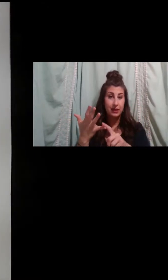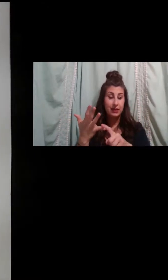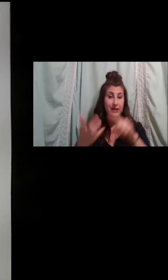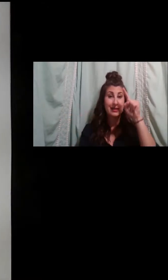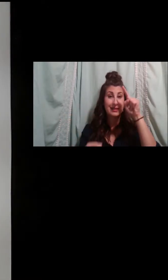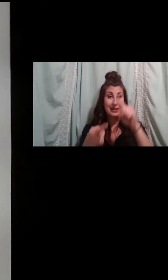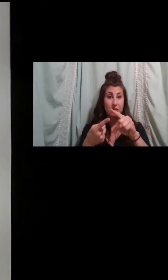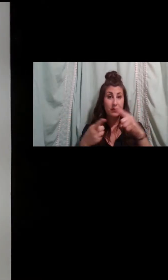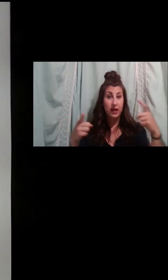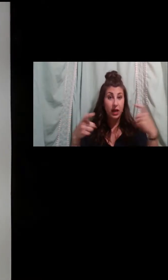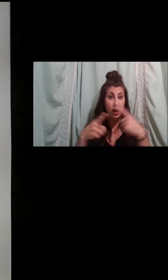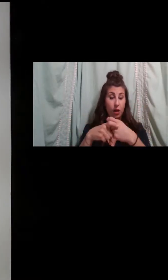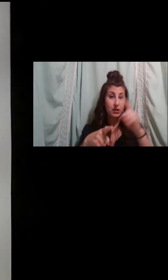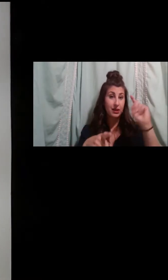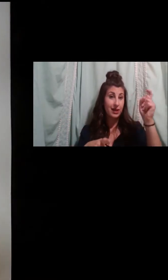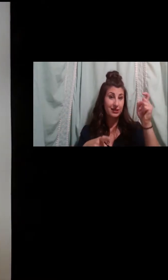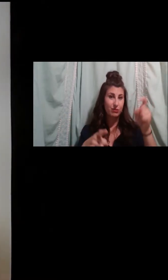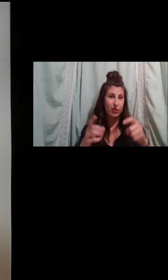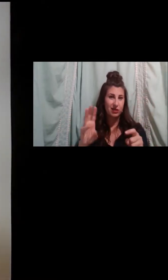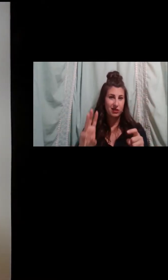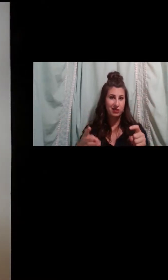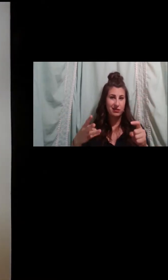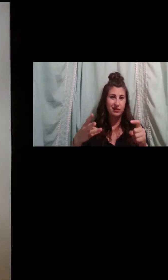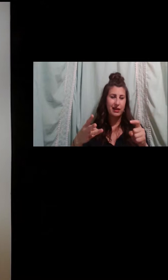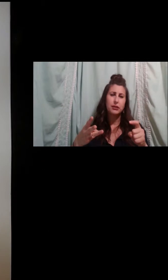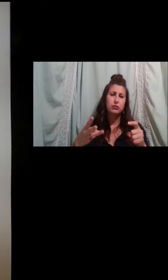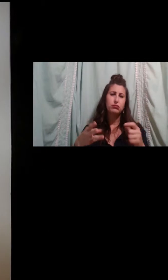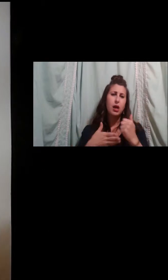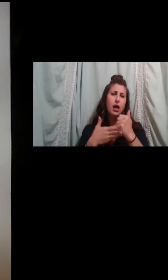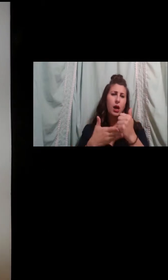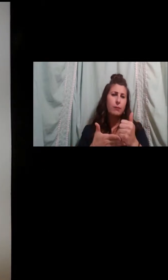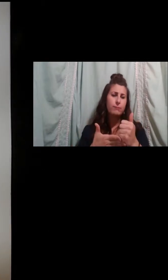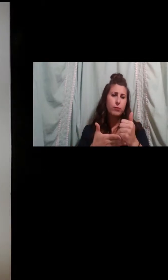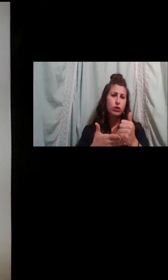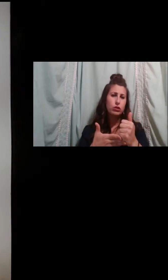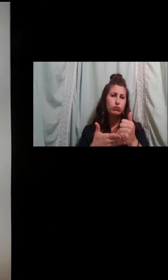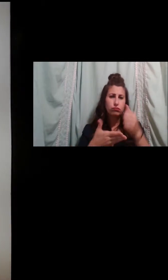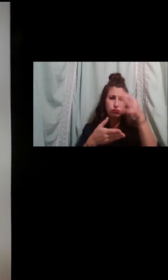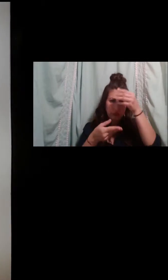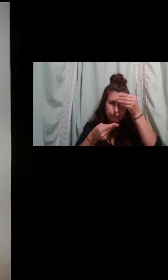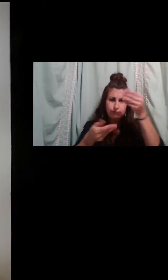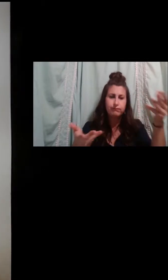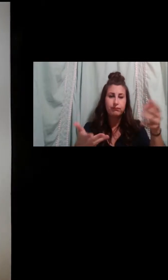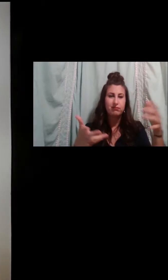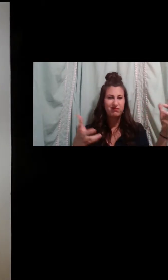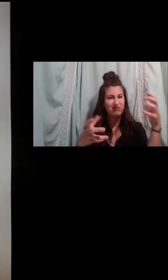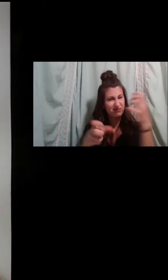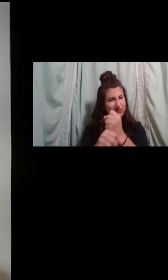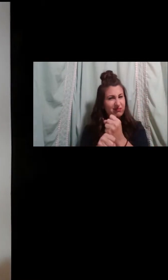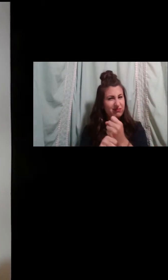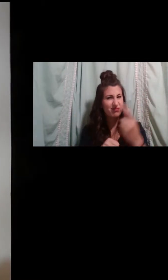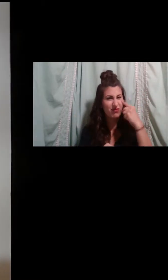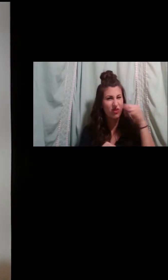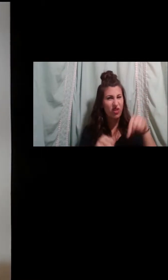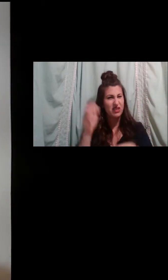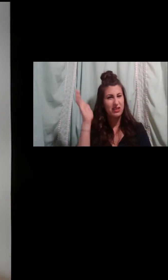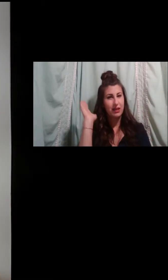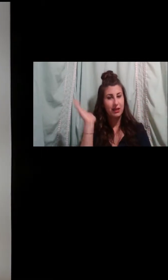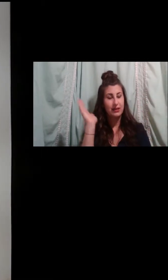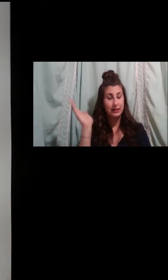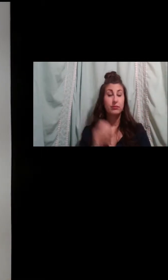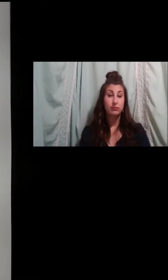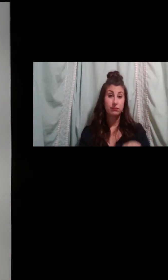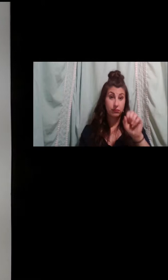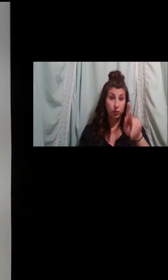complex exponents, and then any helpful hints that might help you, like a summation of some of the stuff that we would be learning in this